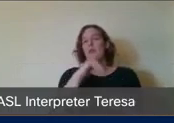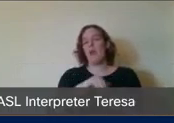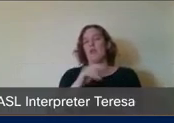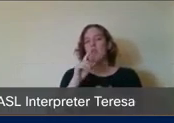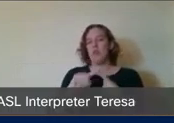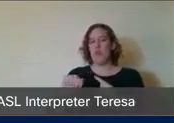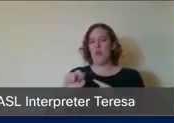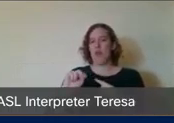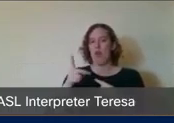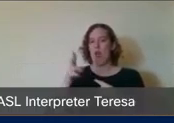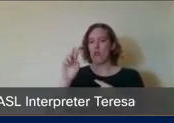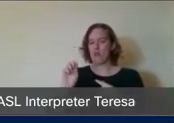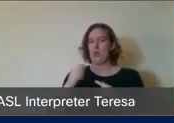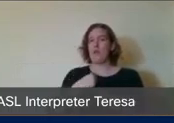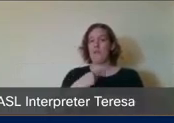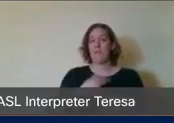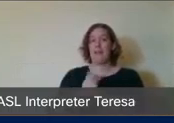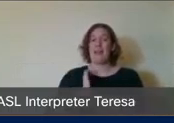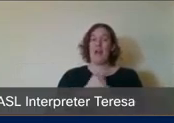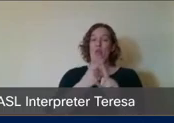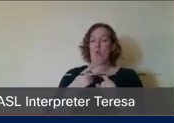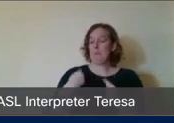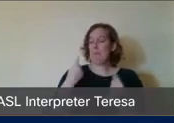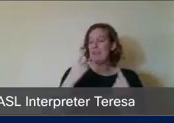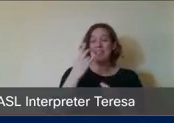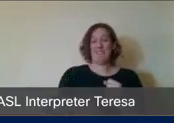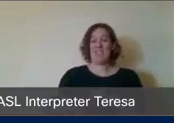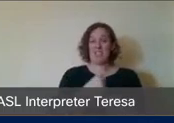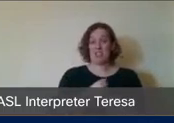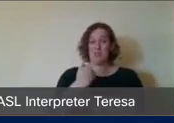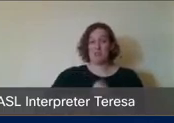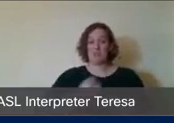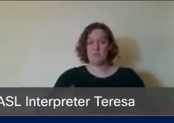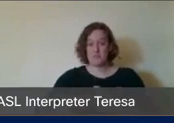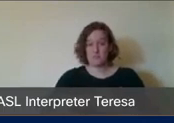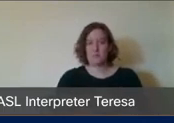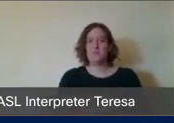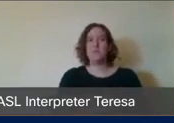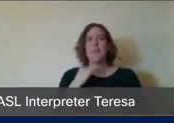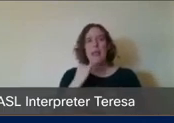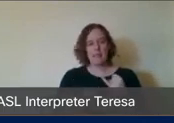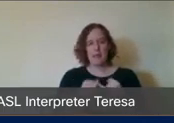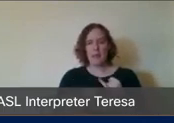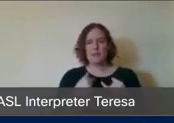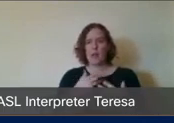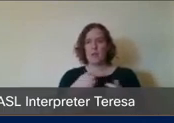We have maintained our goal for 7 years in a row. And then last, I want to